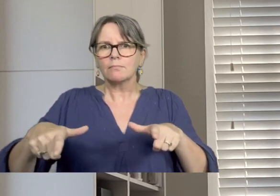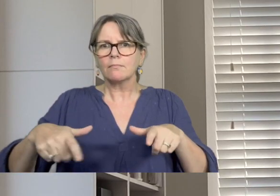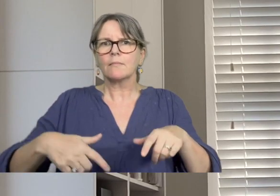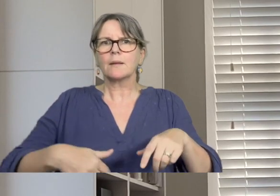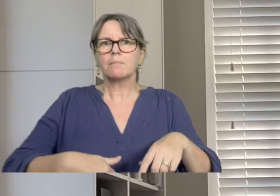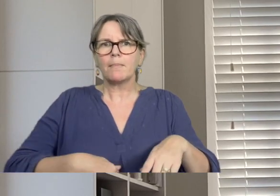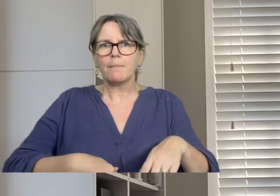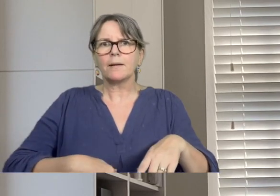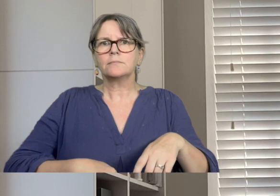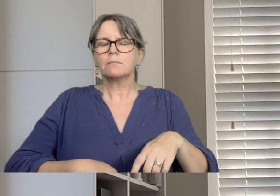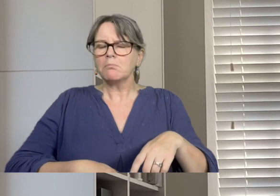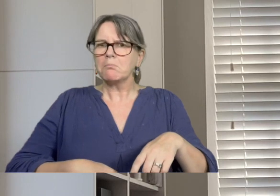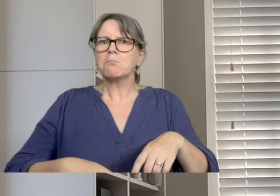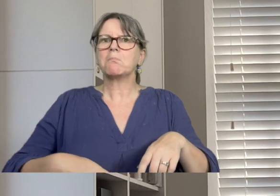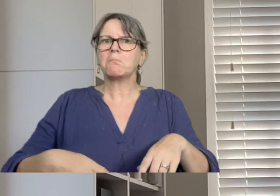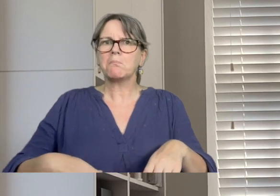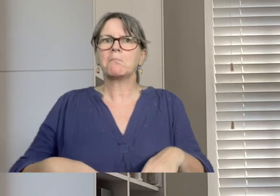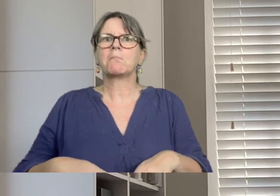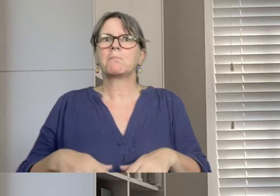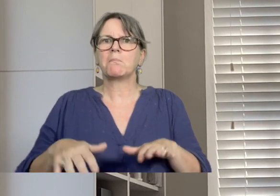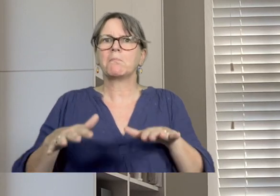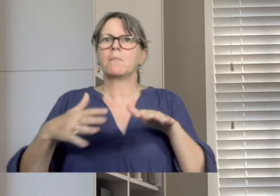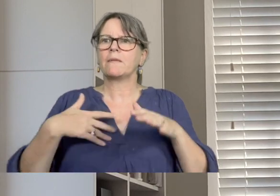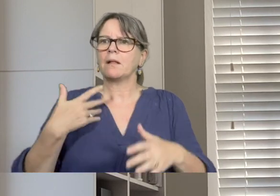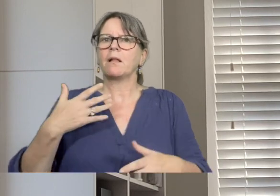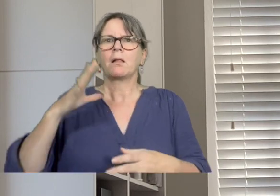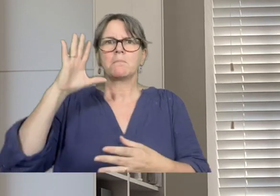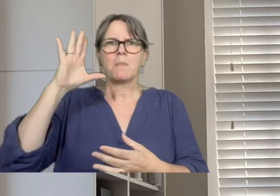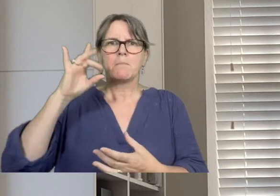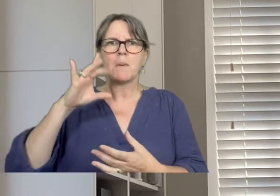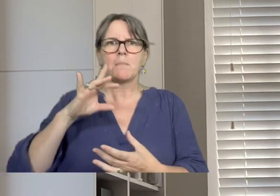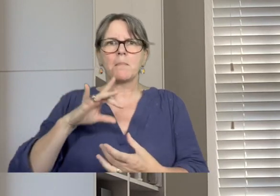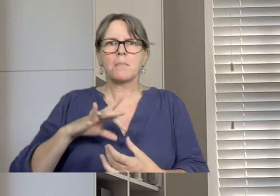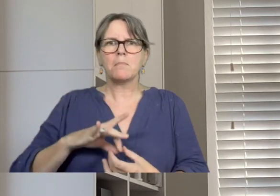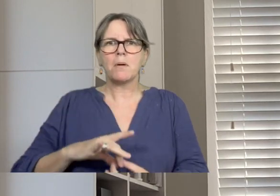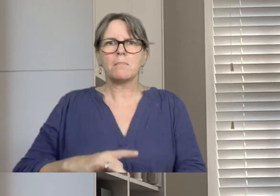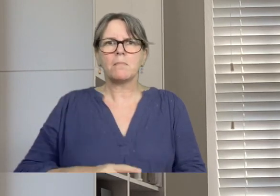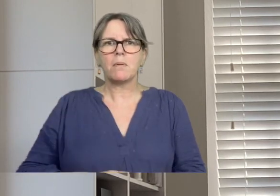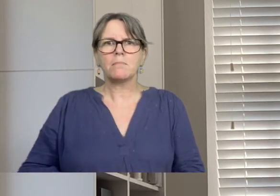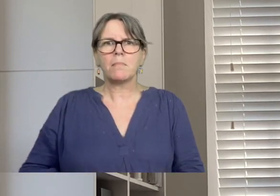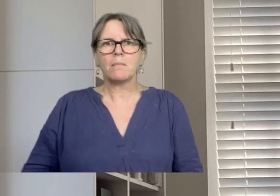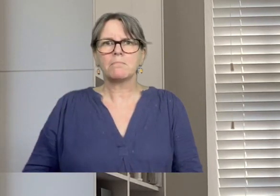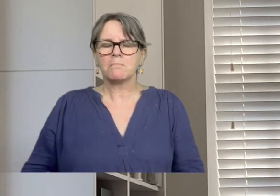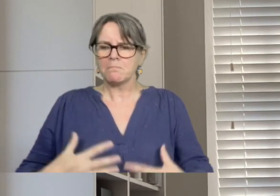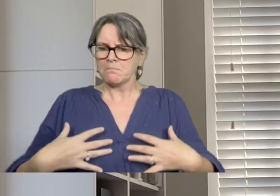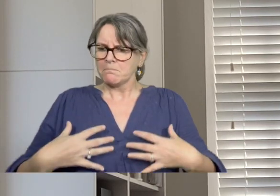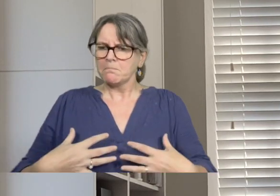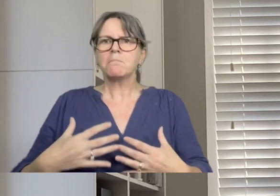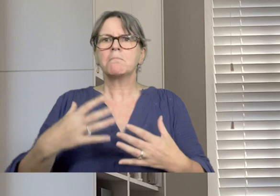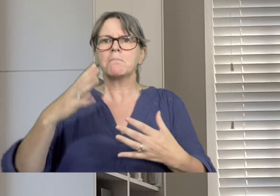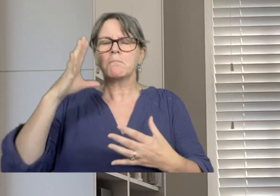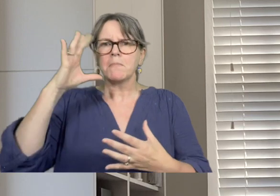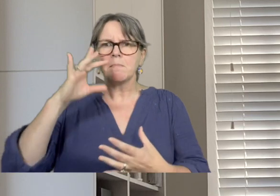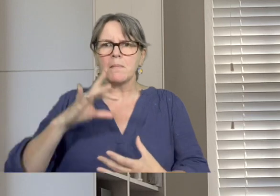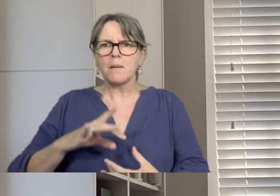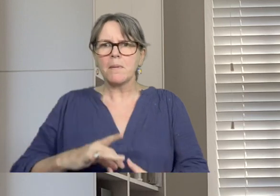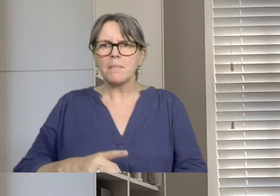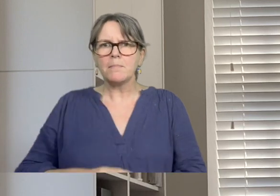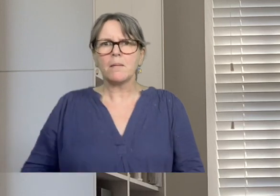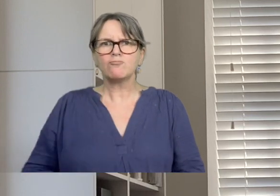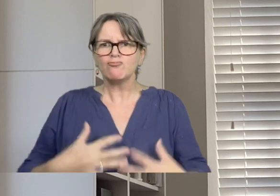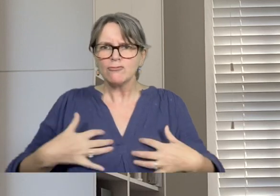stacked. Hip bones, nice and balanced. And we're reaching up and away with a sense of freedom in the ribcage. The ribcage is